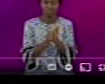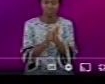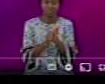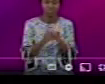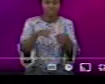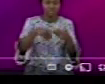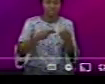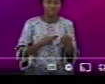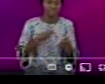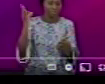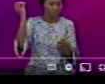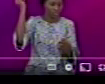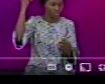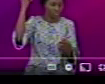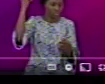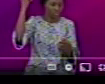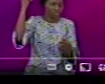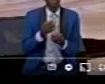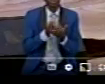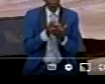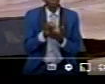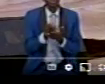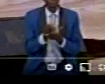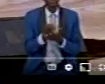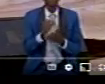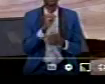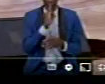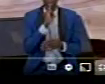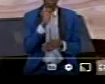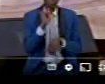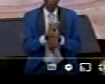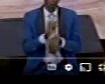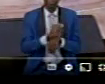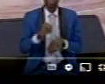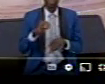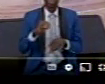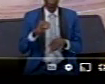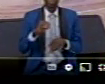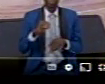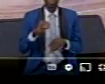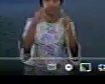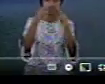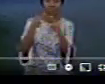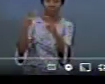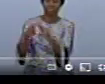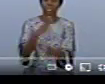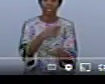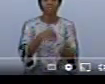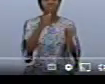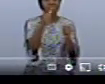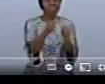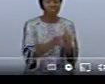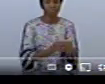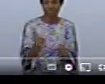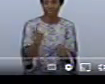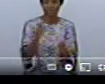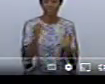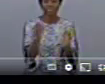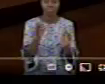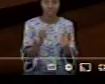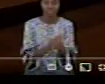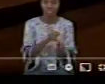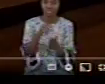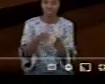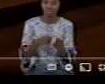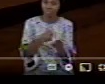for grace that loves. Working in your life. Where that this gospel